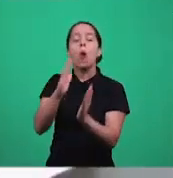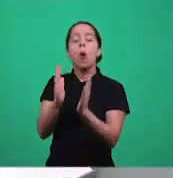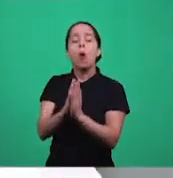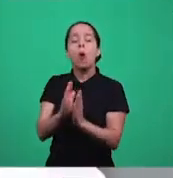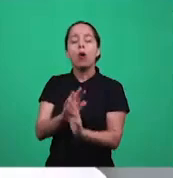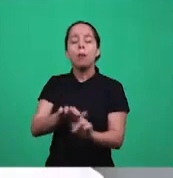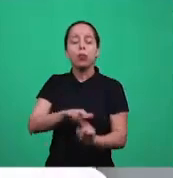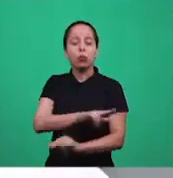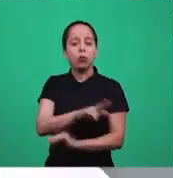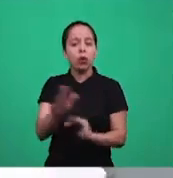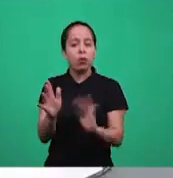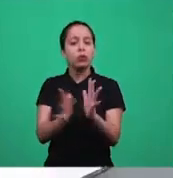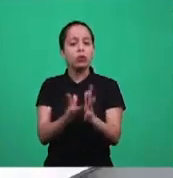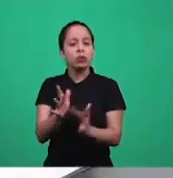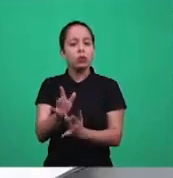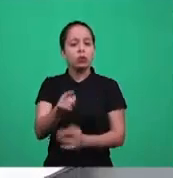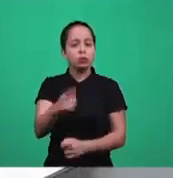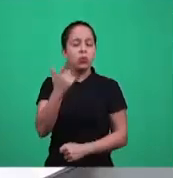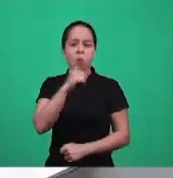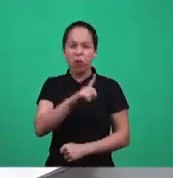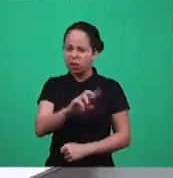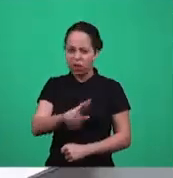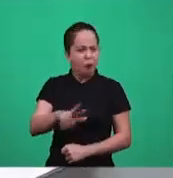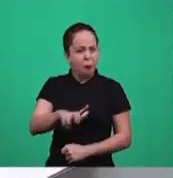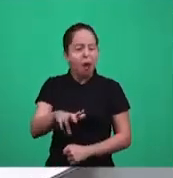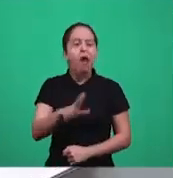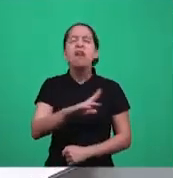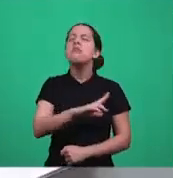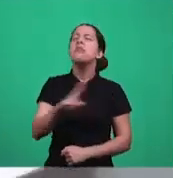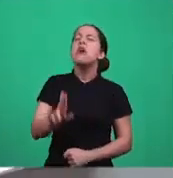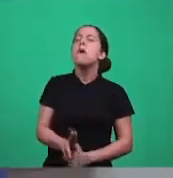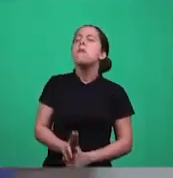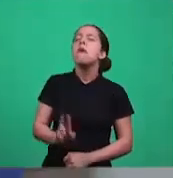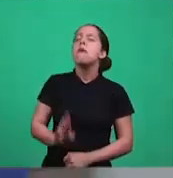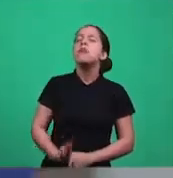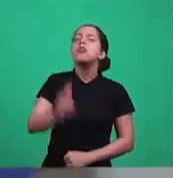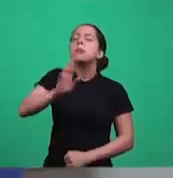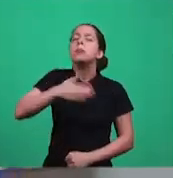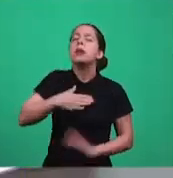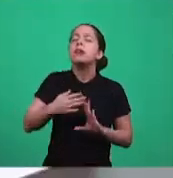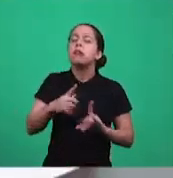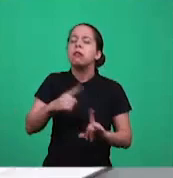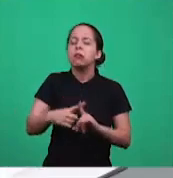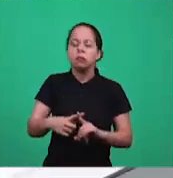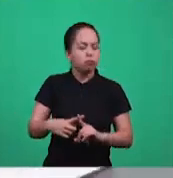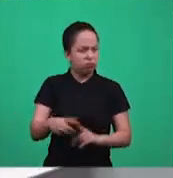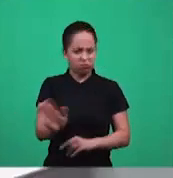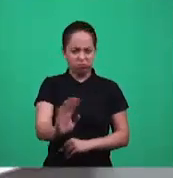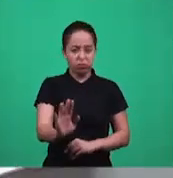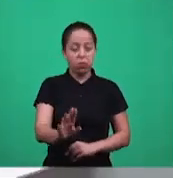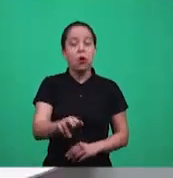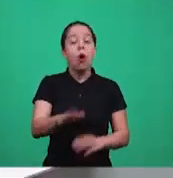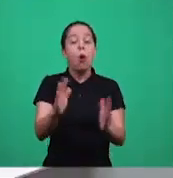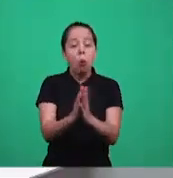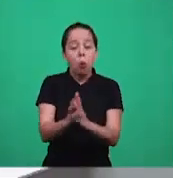name of Jesus. It is not the name of your pastor, your religion, or denomination, but in the name of